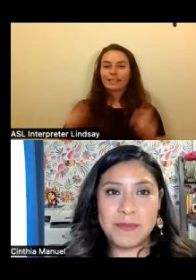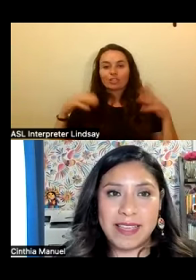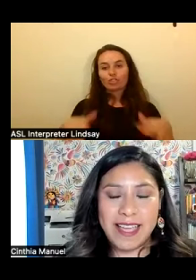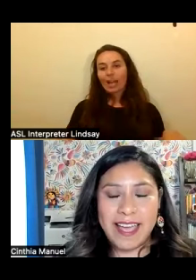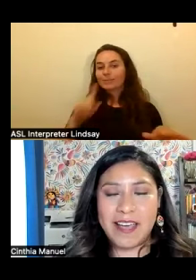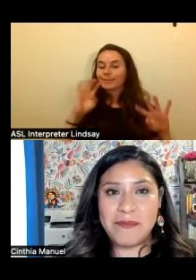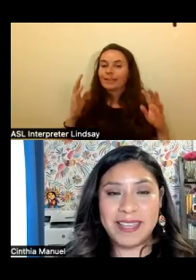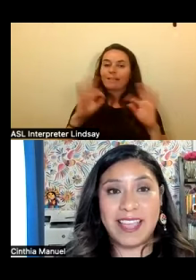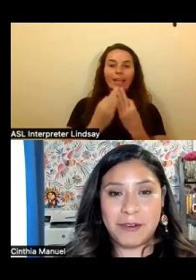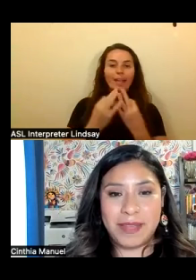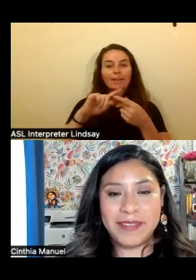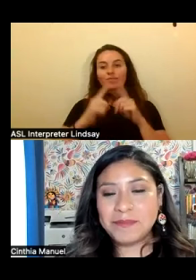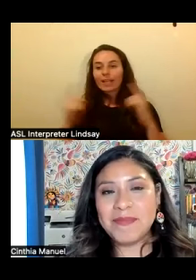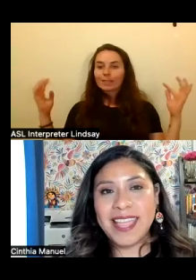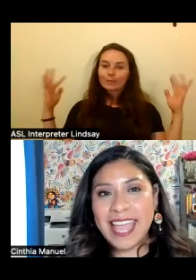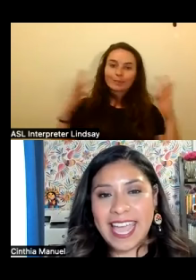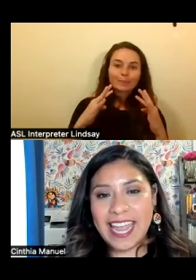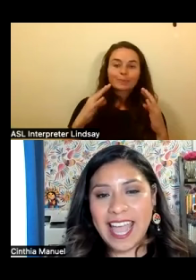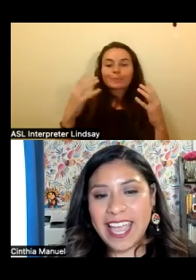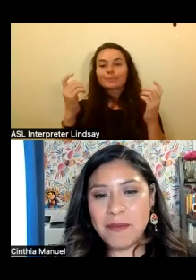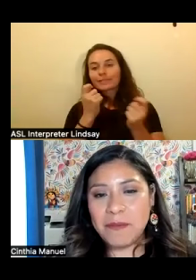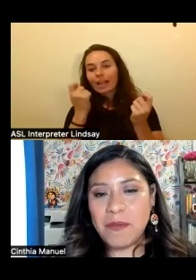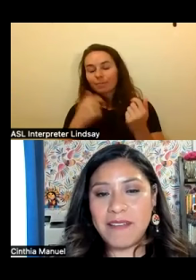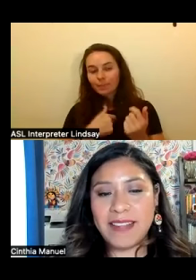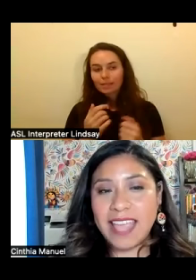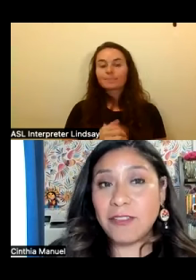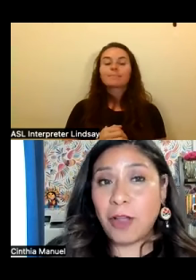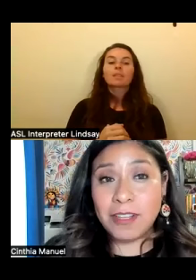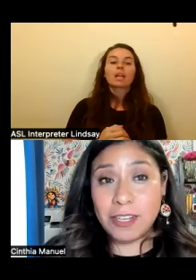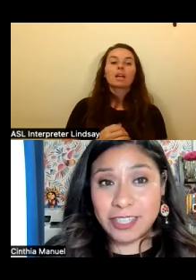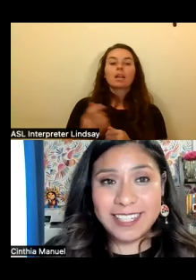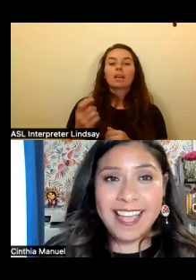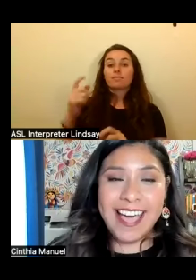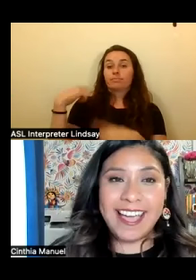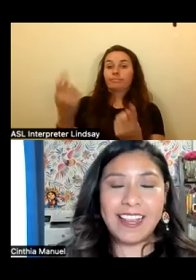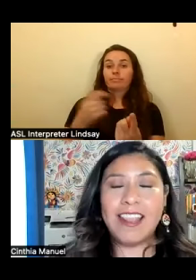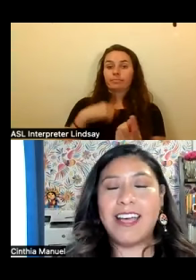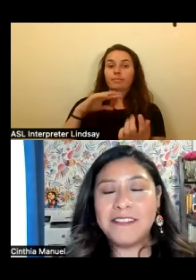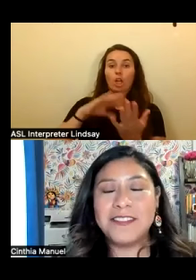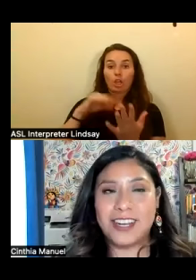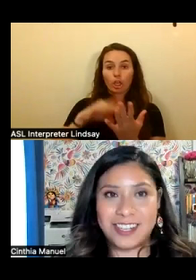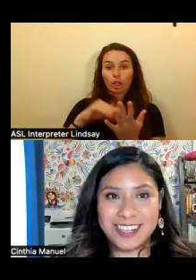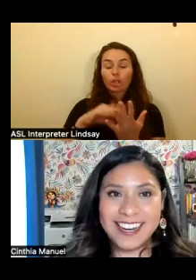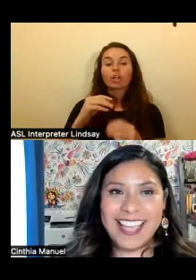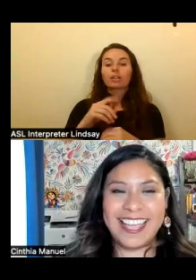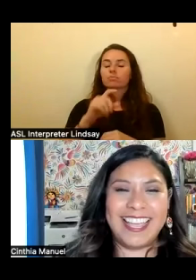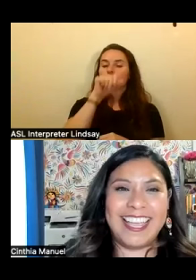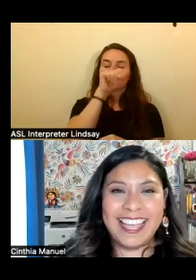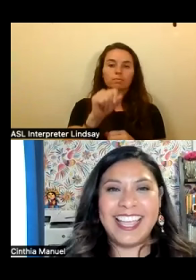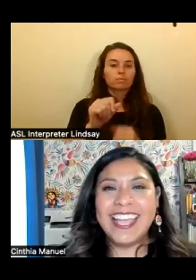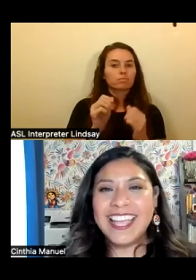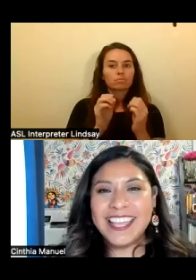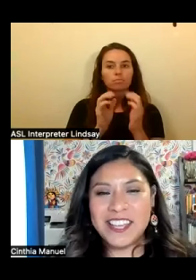celebrate this big day for me. And I am a lifelong learner. I love to learn.